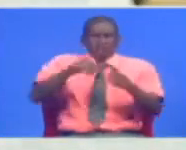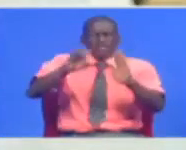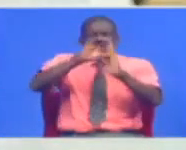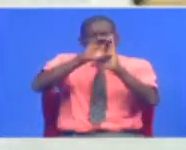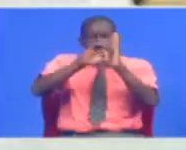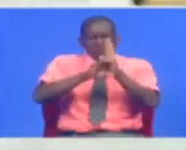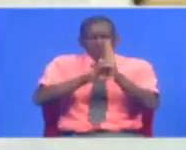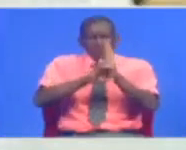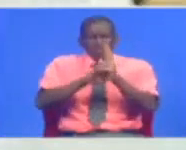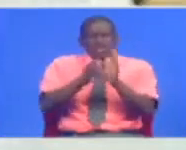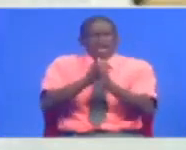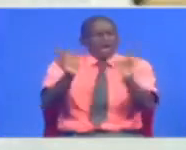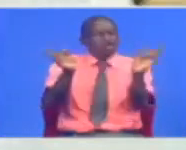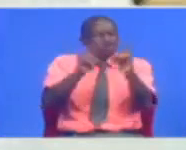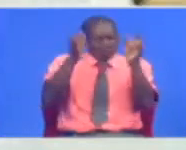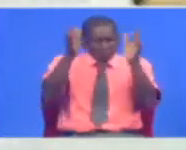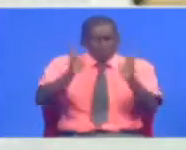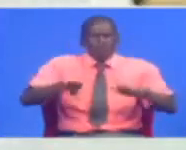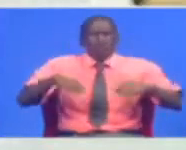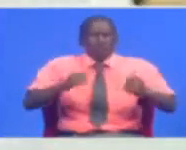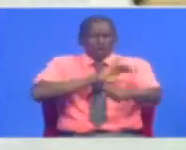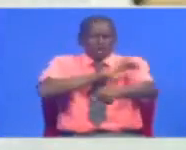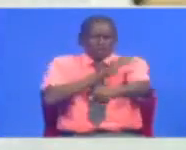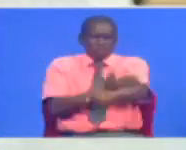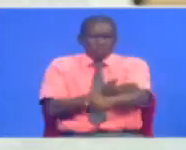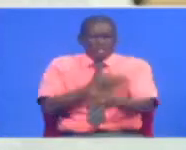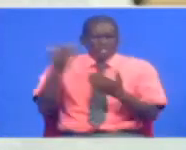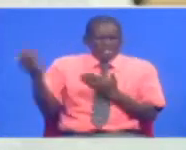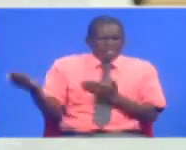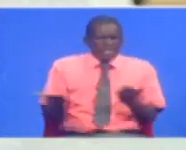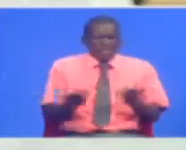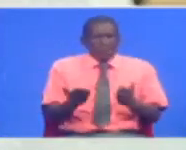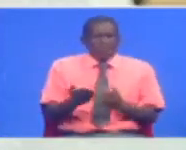Constitution, and no person or authority is allowed